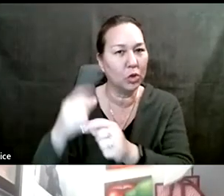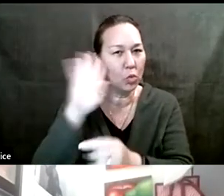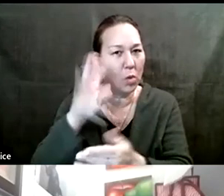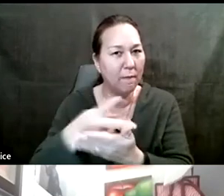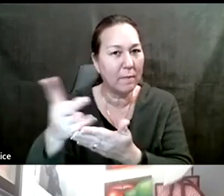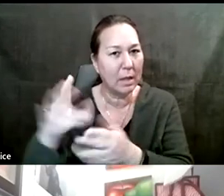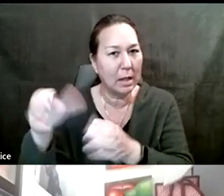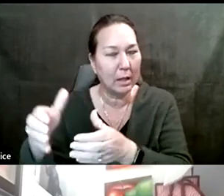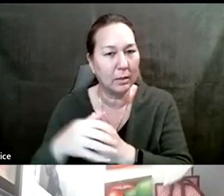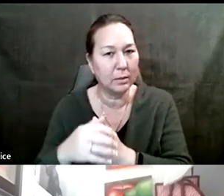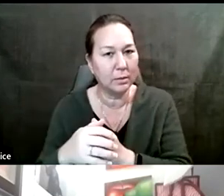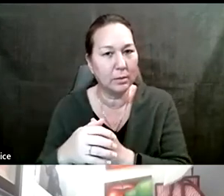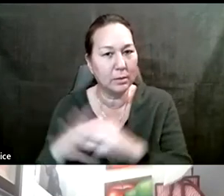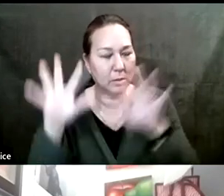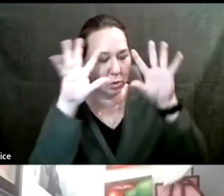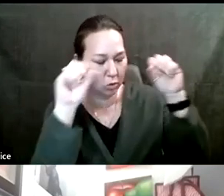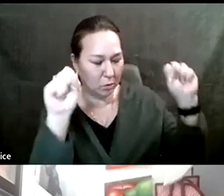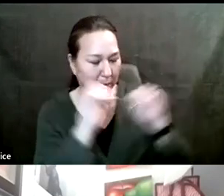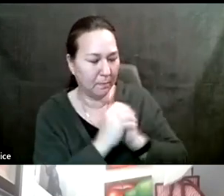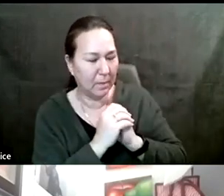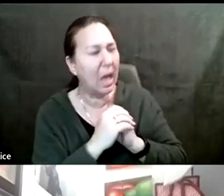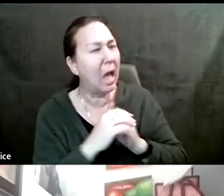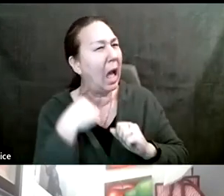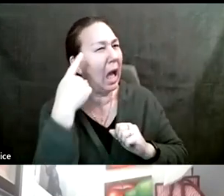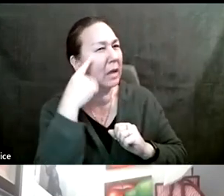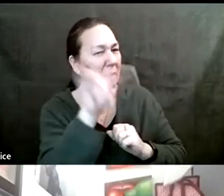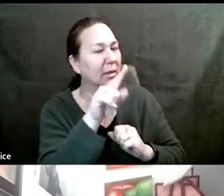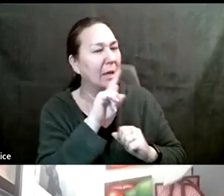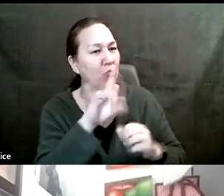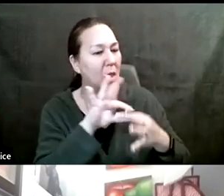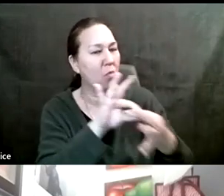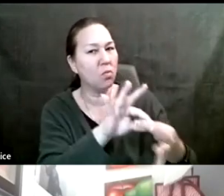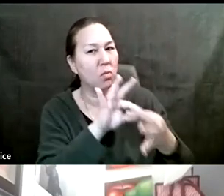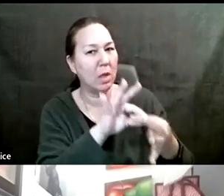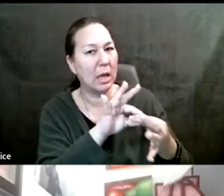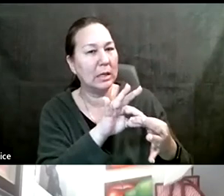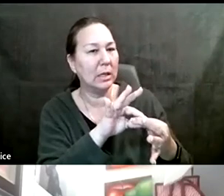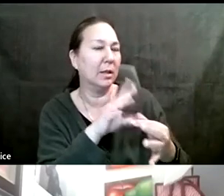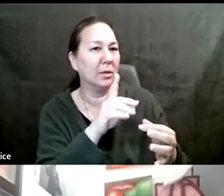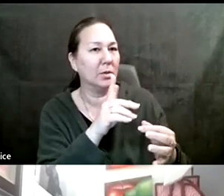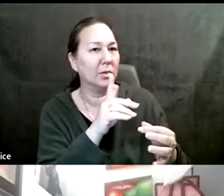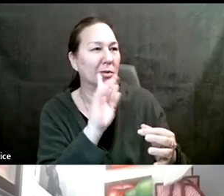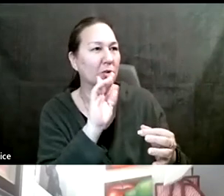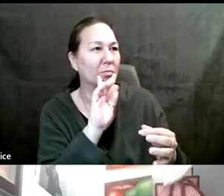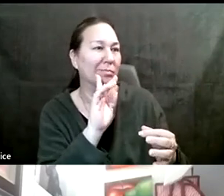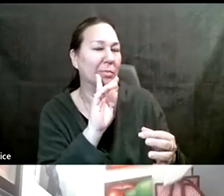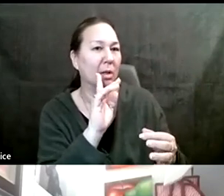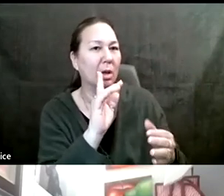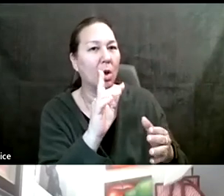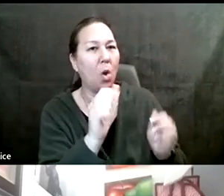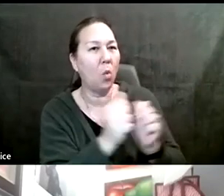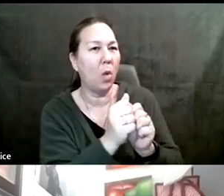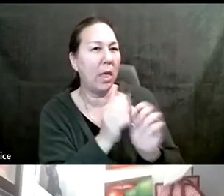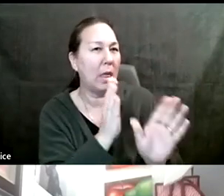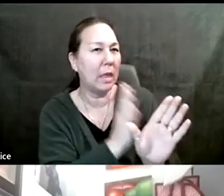yeah so I I mean I think this gets into guidance actually right like where um it's it's working with guidance so